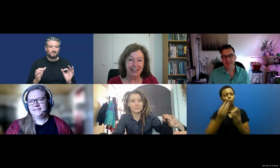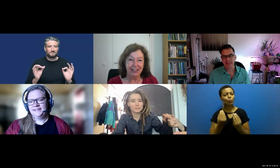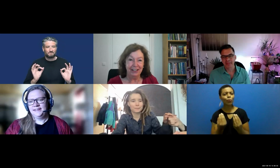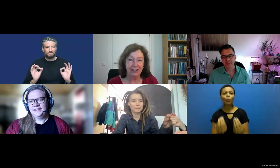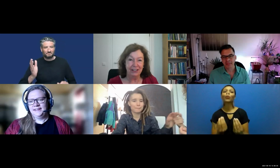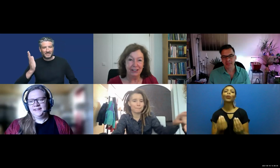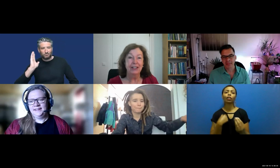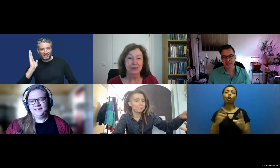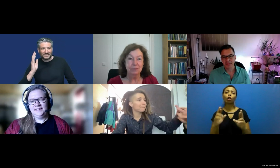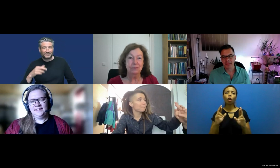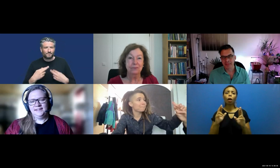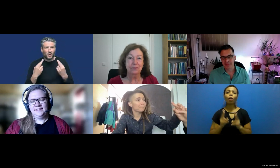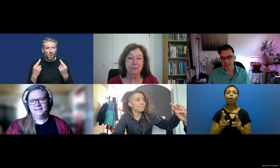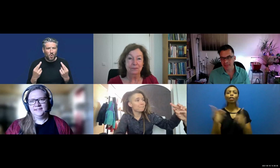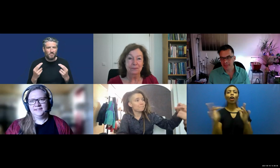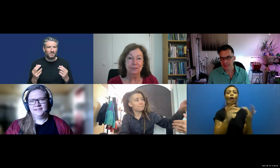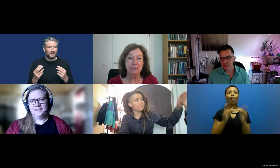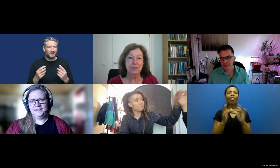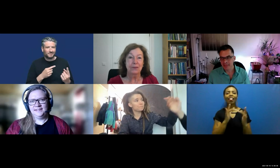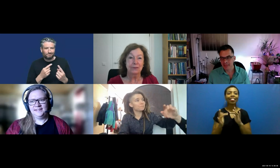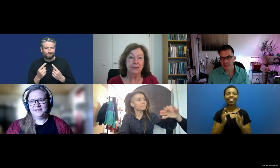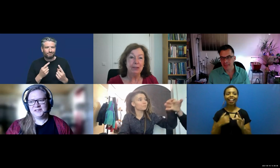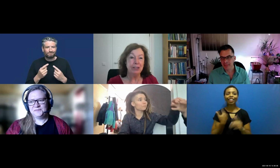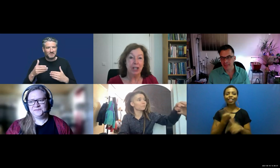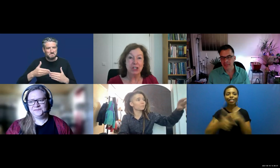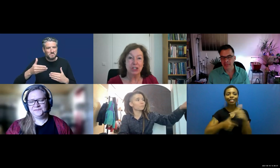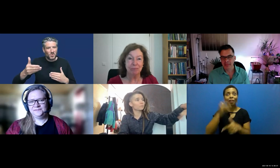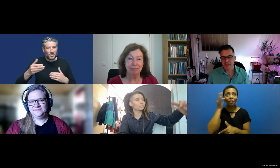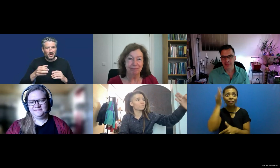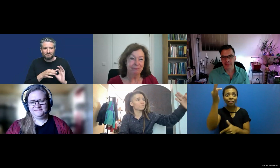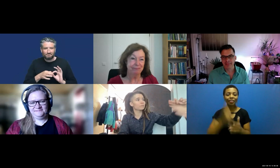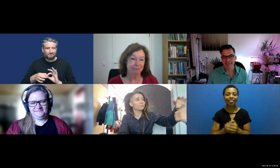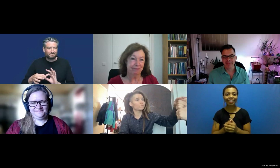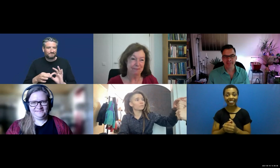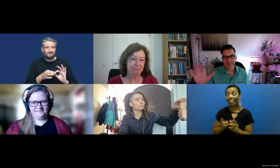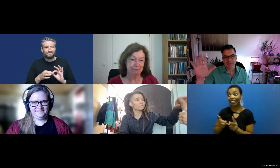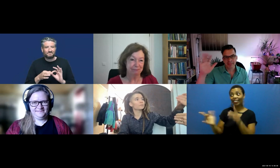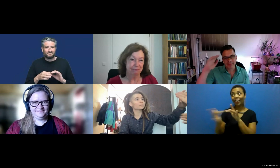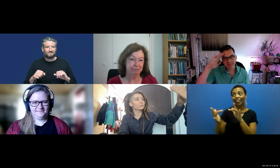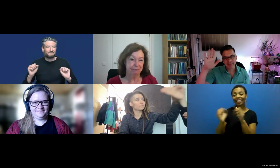in touch and we follow this nice work in the future. Thank you. Keep in touch. Yes.